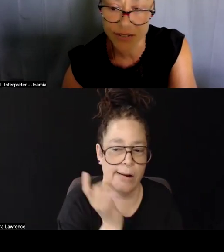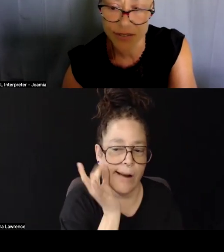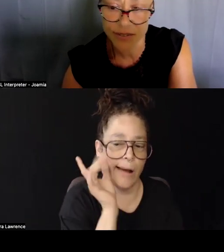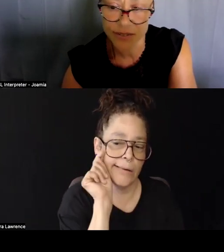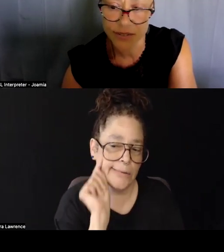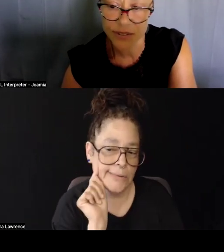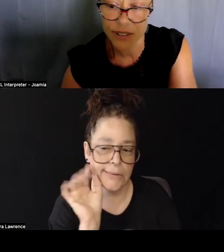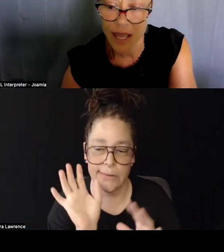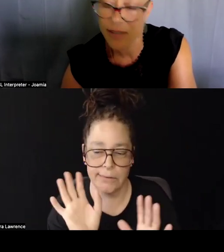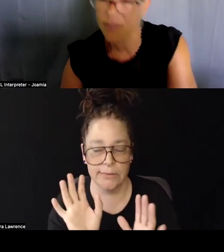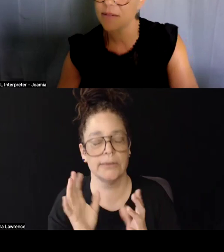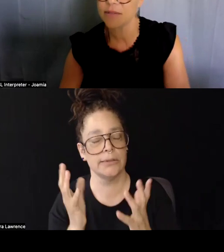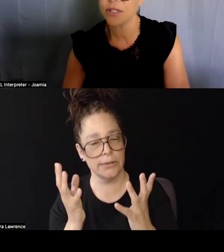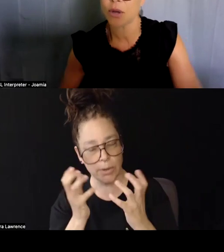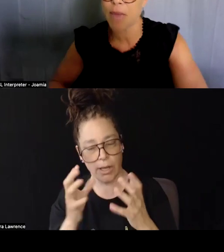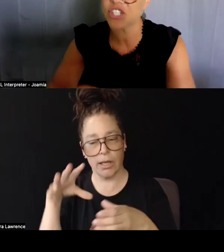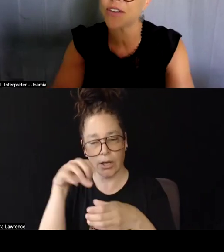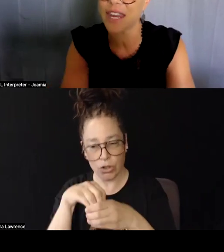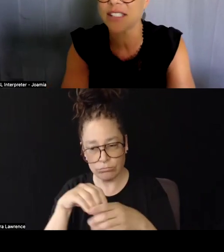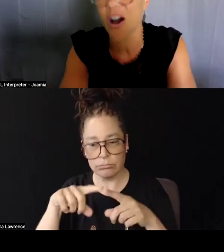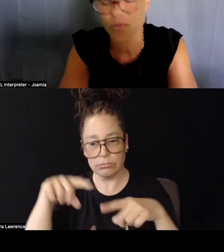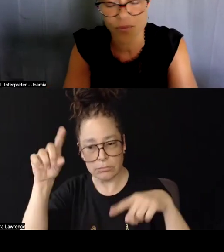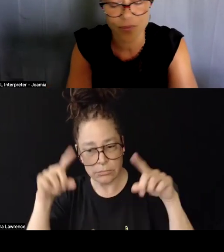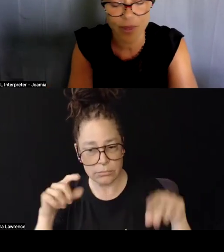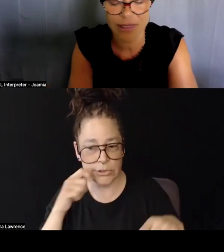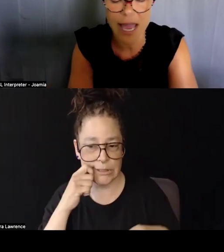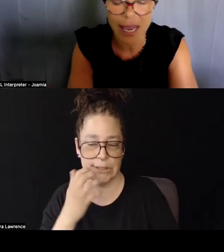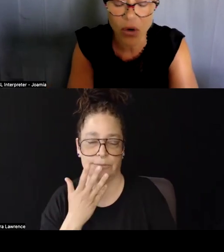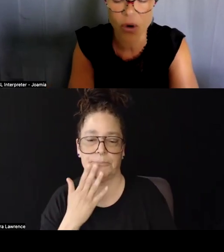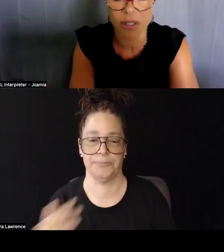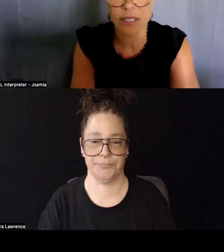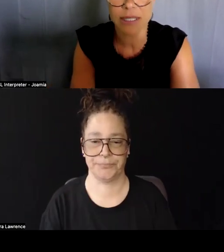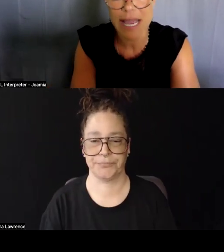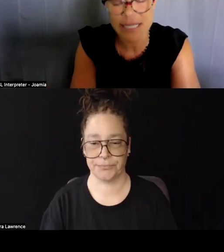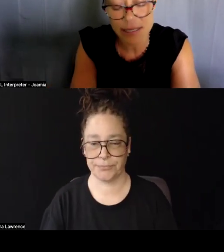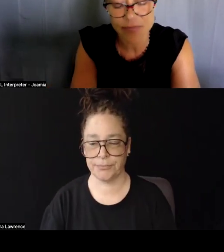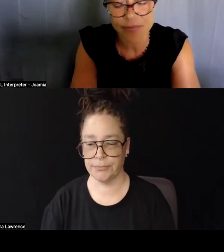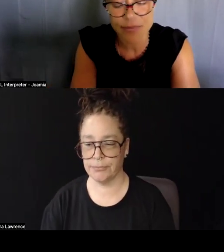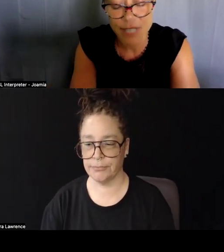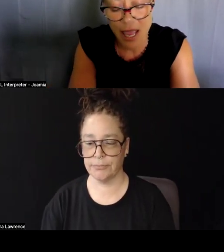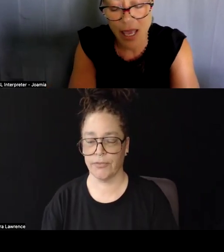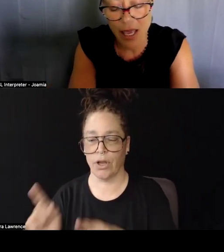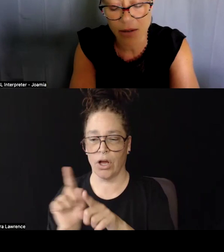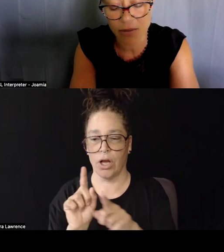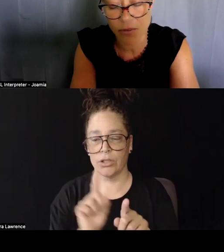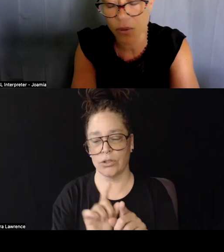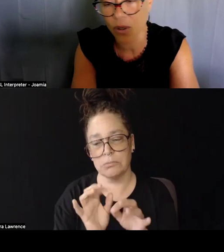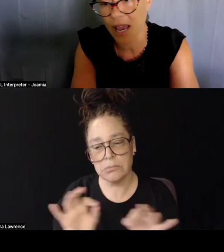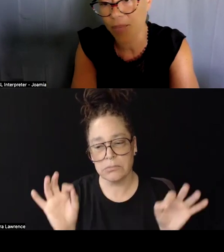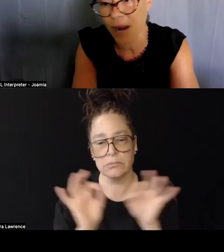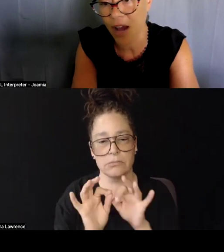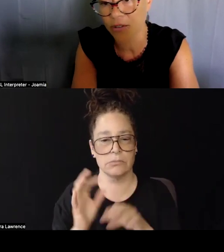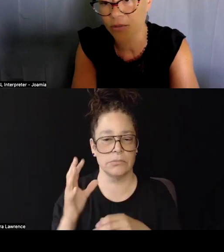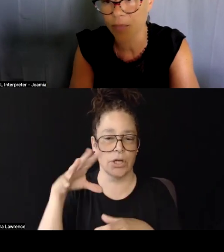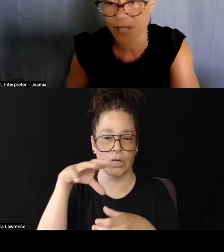skin. And make sure that it's not light or light tan or